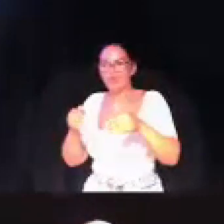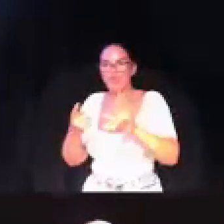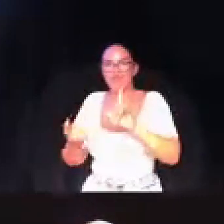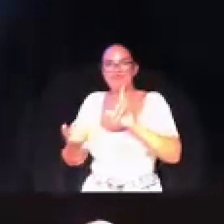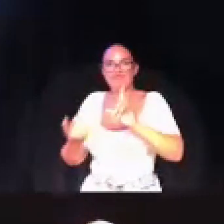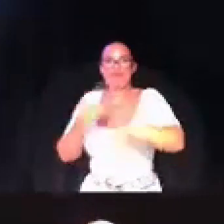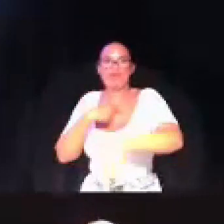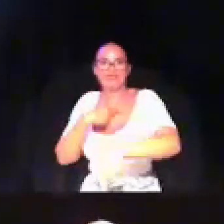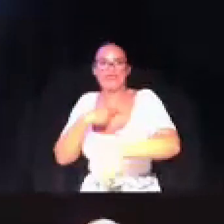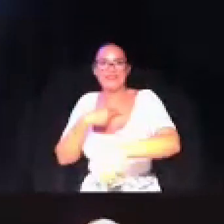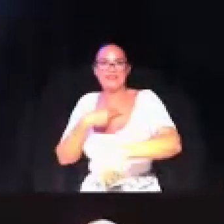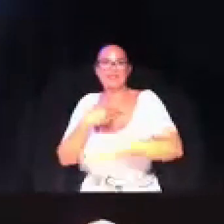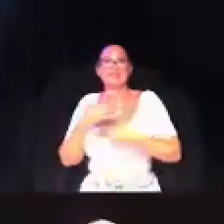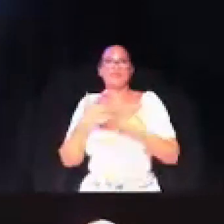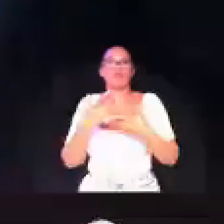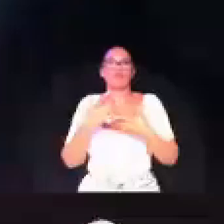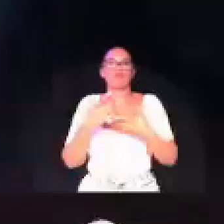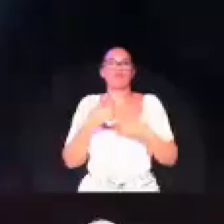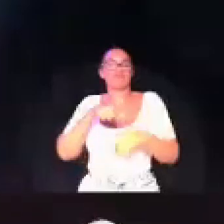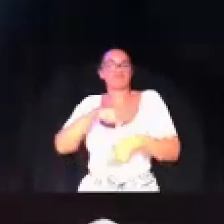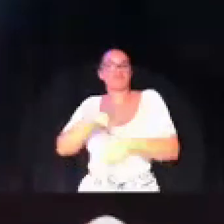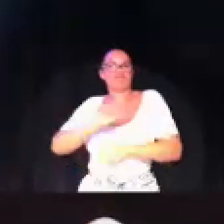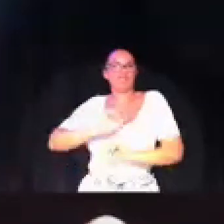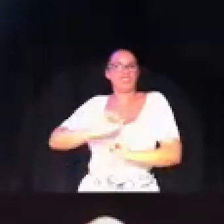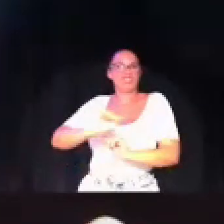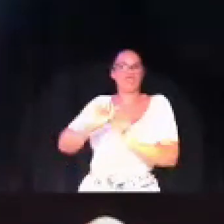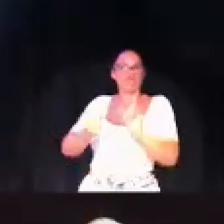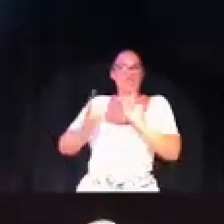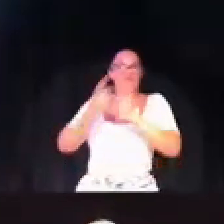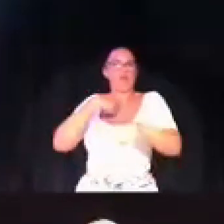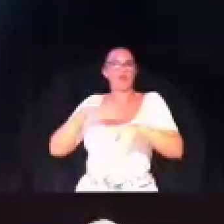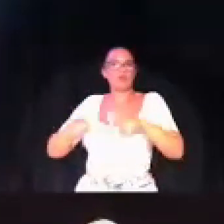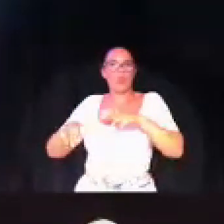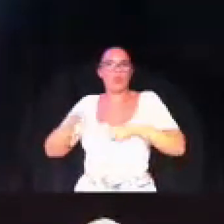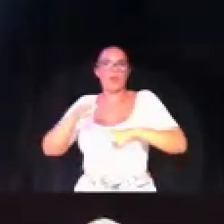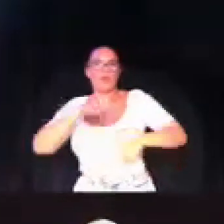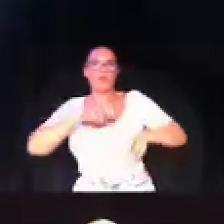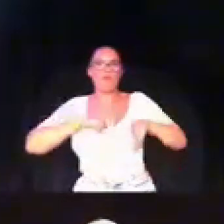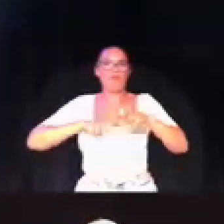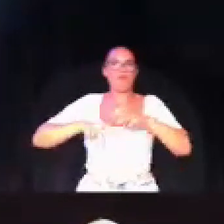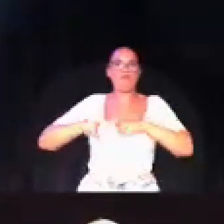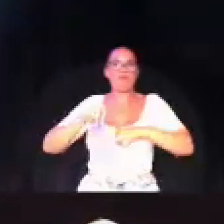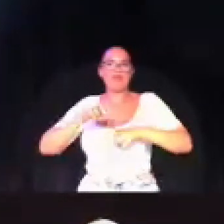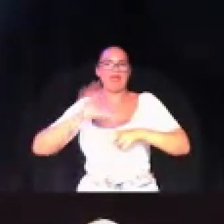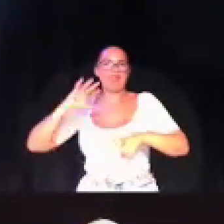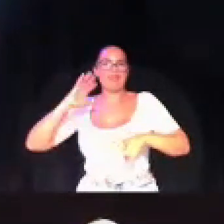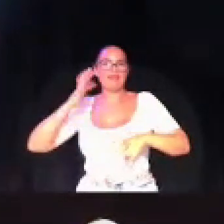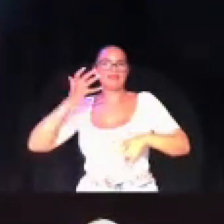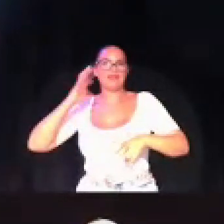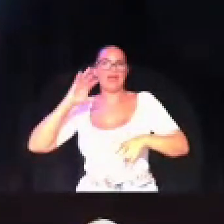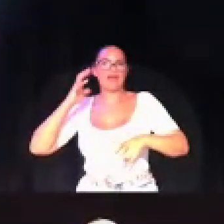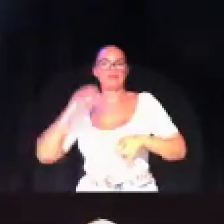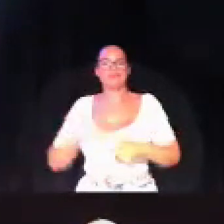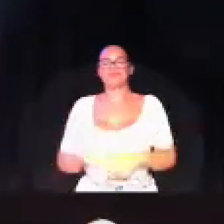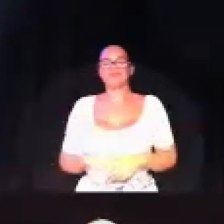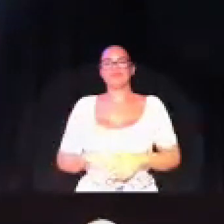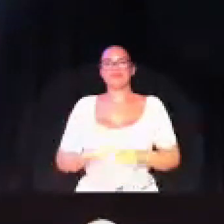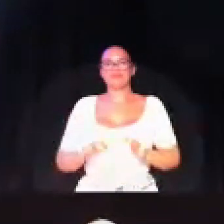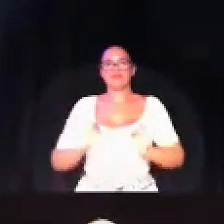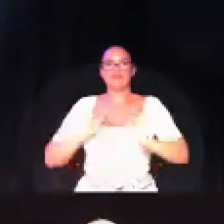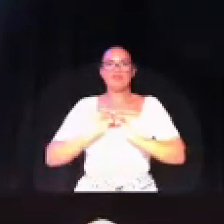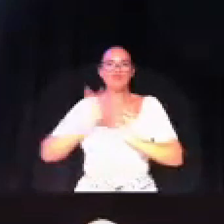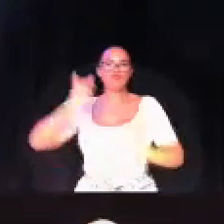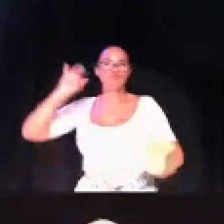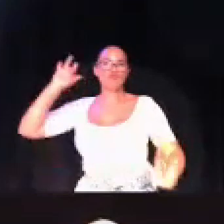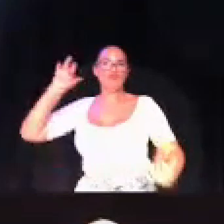responding to the output of the lights and the sound. The stretch sensors, it's a bit more